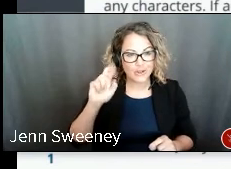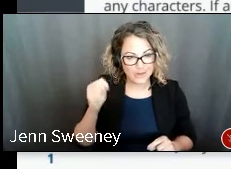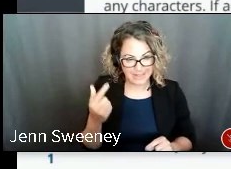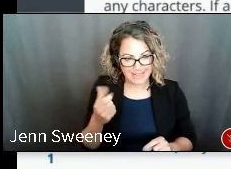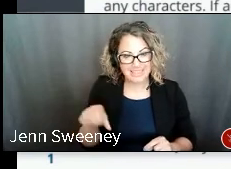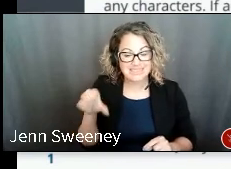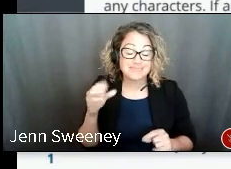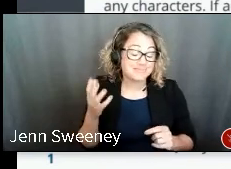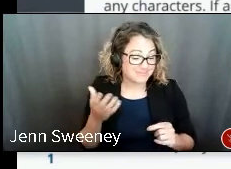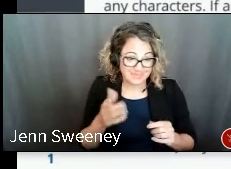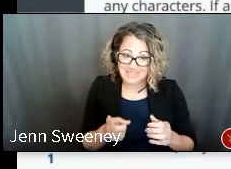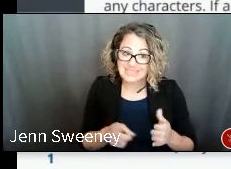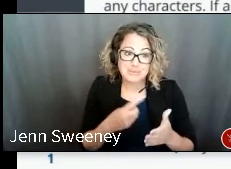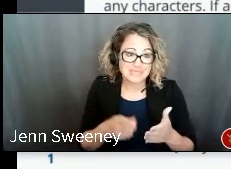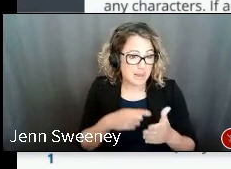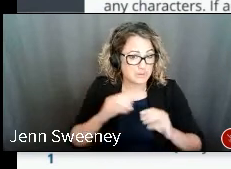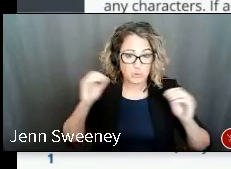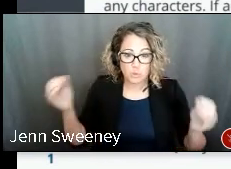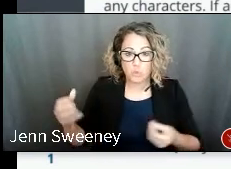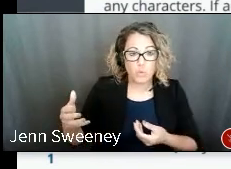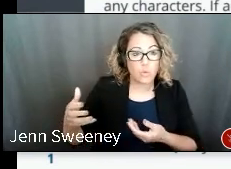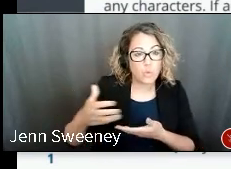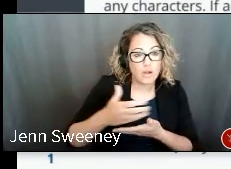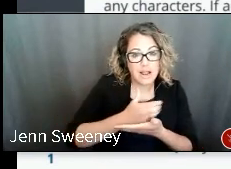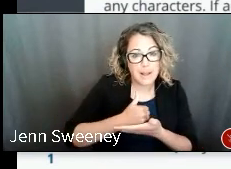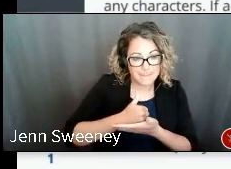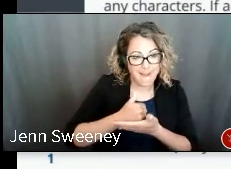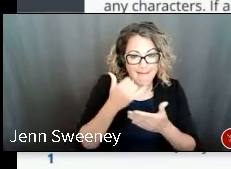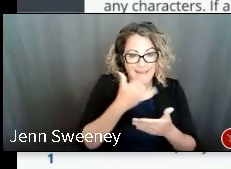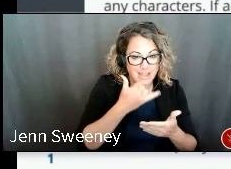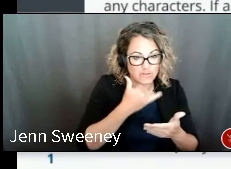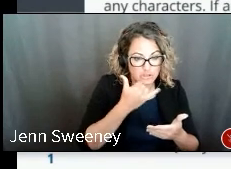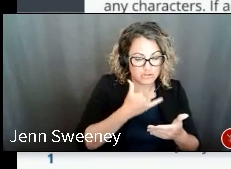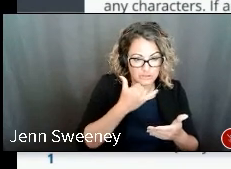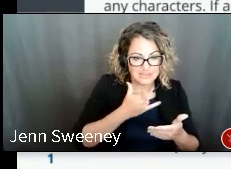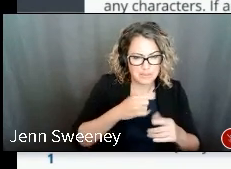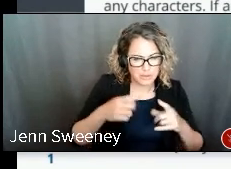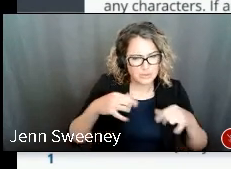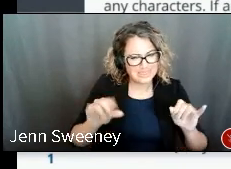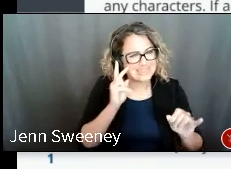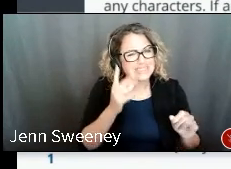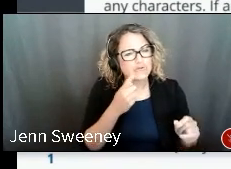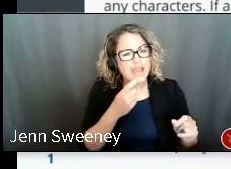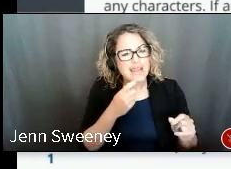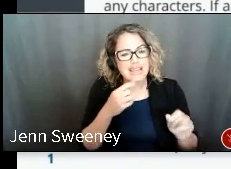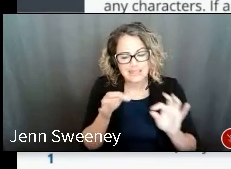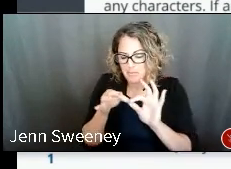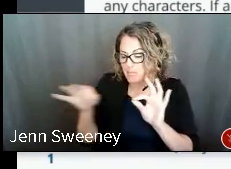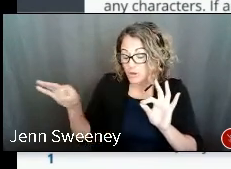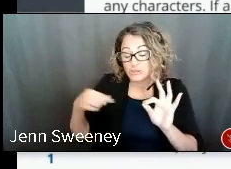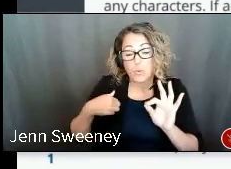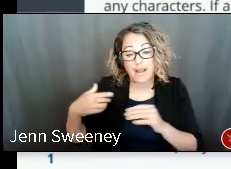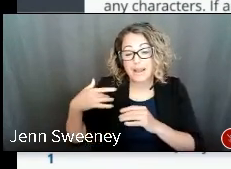to see any compilation errors in your code, but then you're still seeing those red marks. What I usually do is